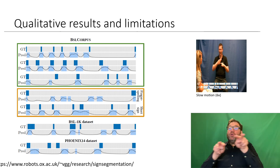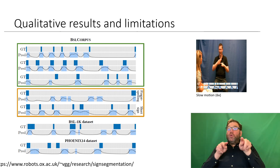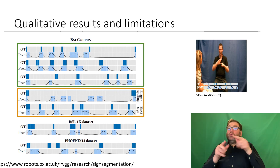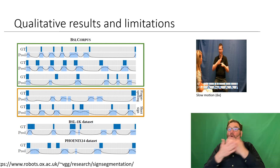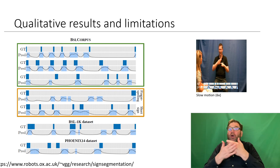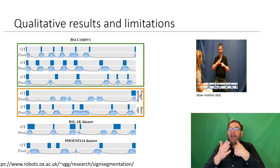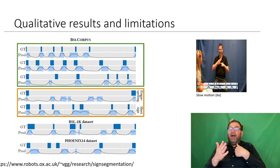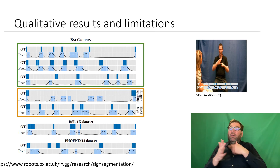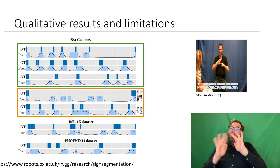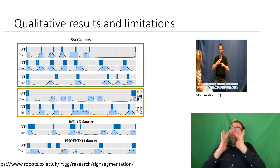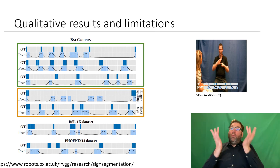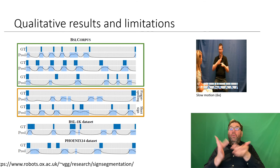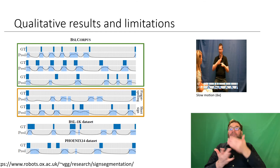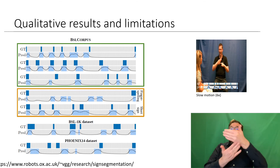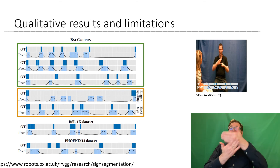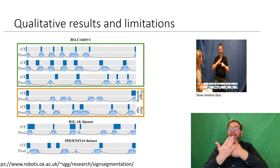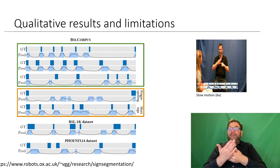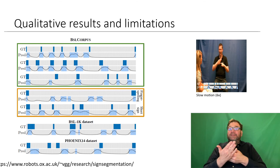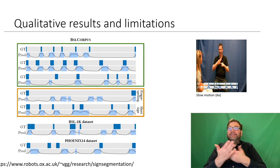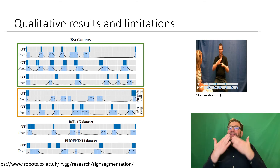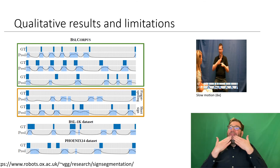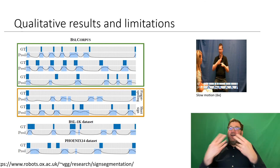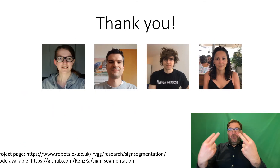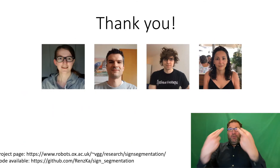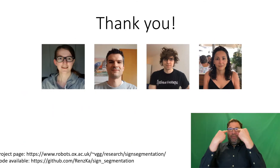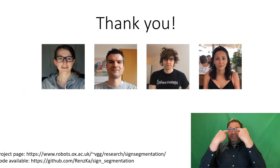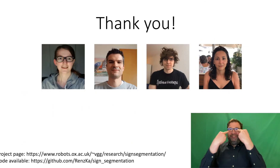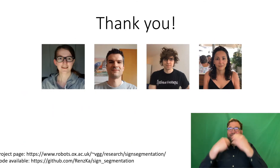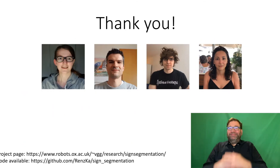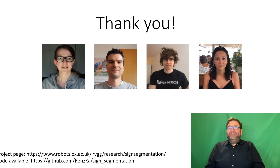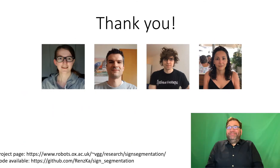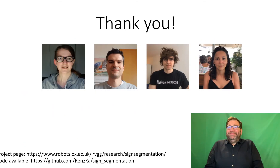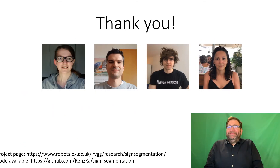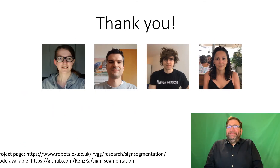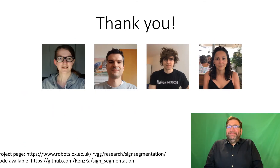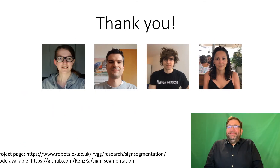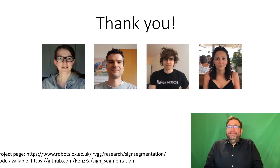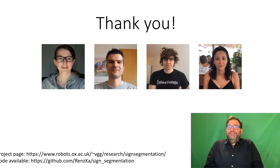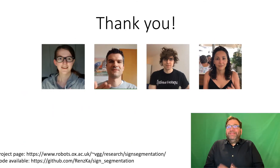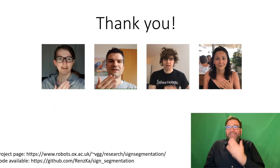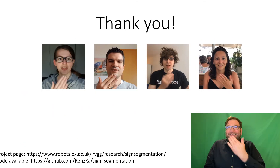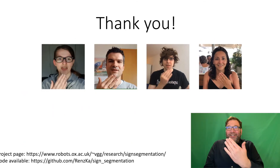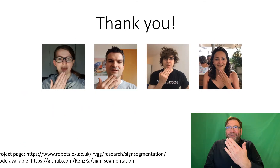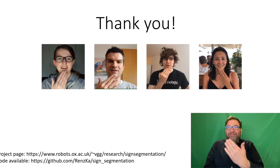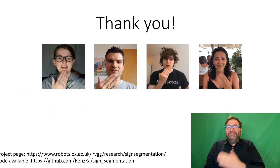videos on our project page. Thank you for your attention.